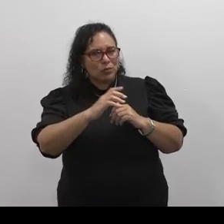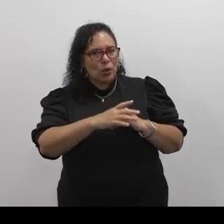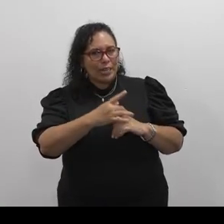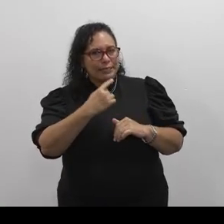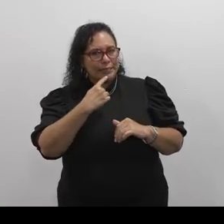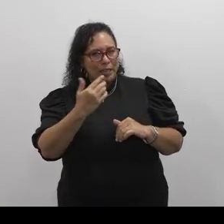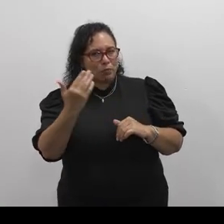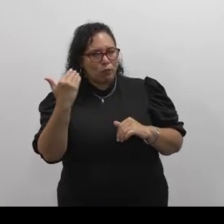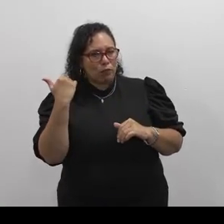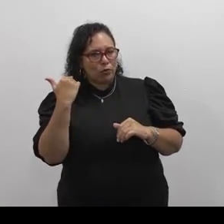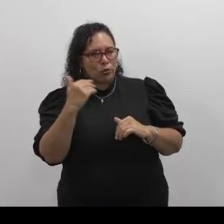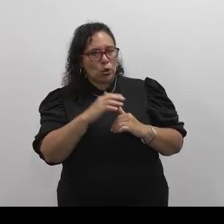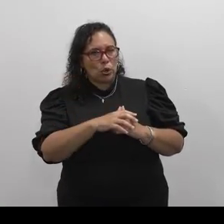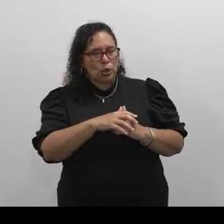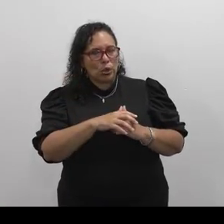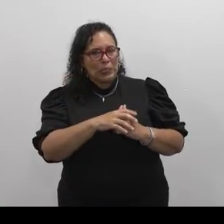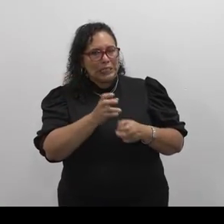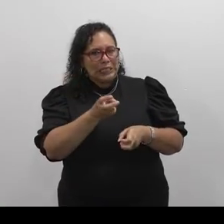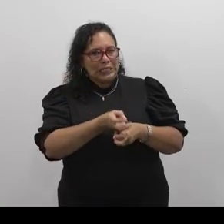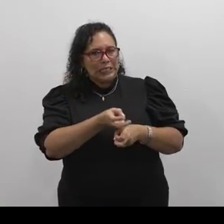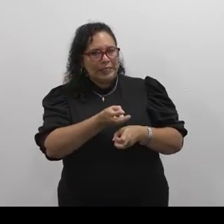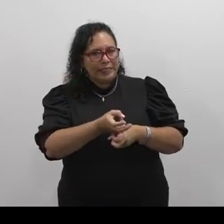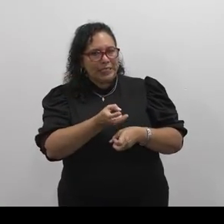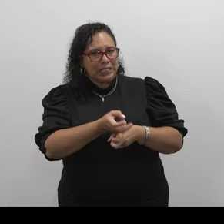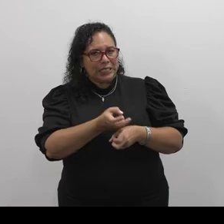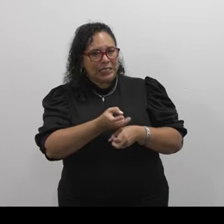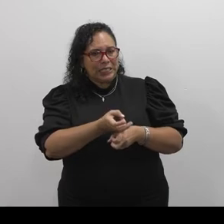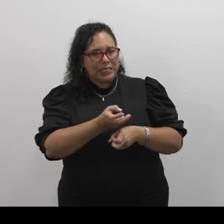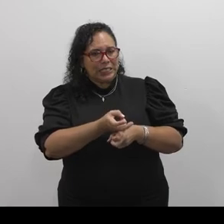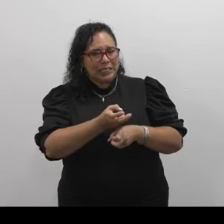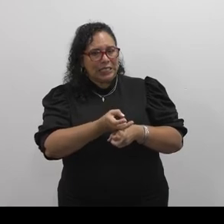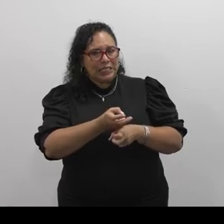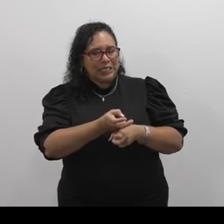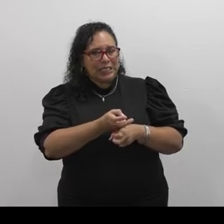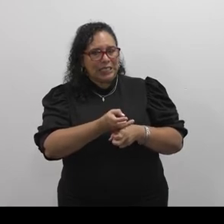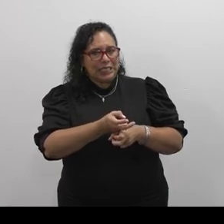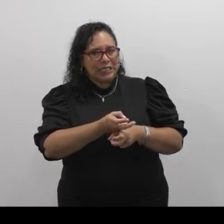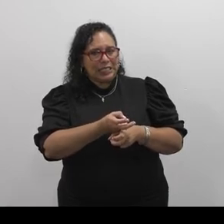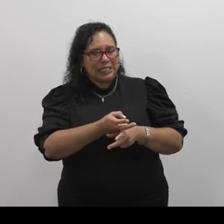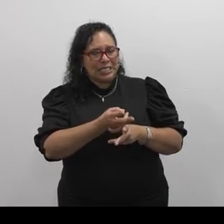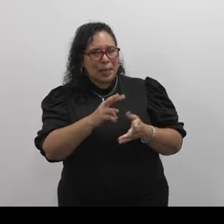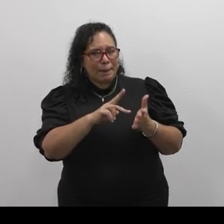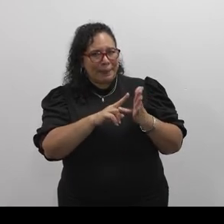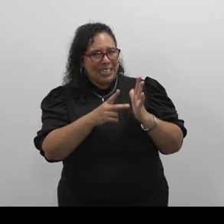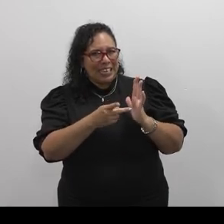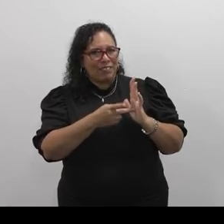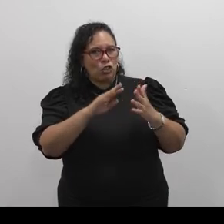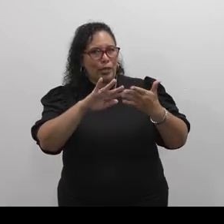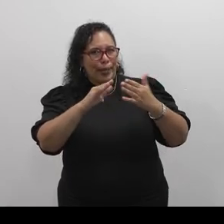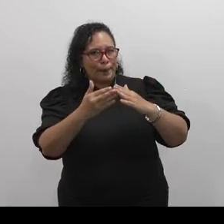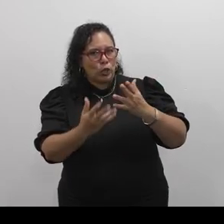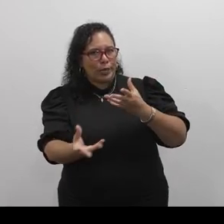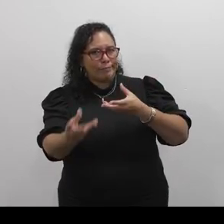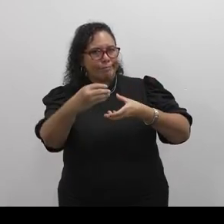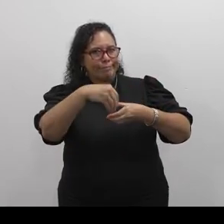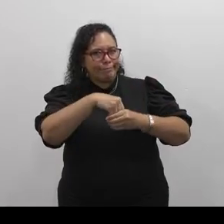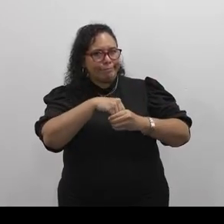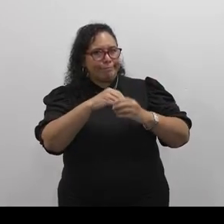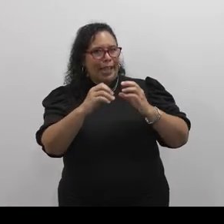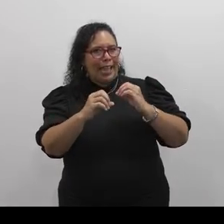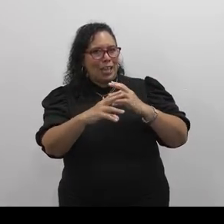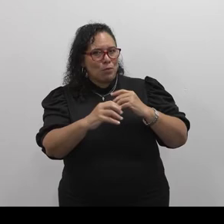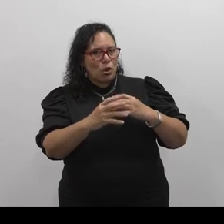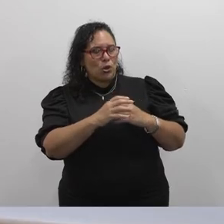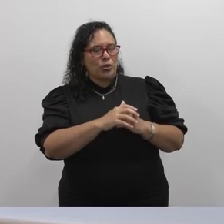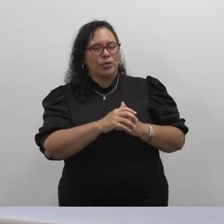said before in terms of the difficulty of getting the meaningful community input. I was